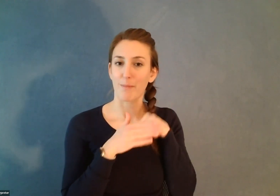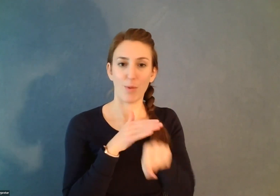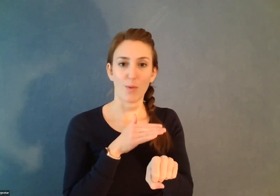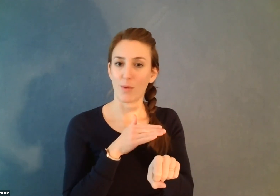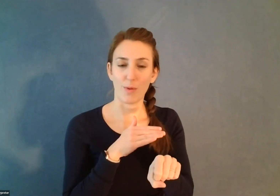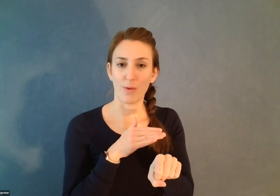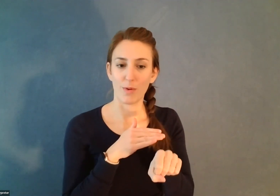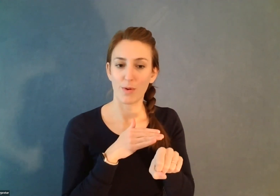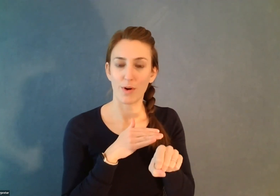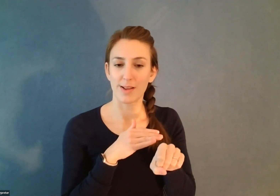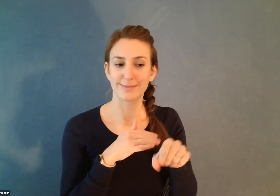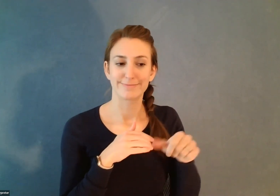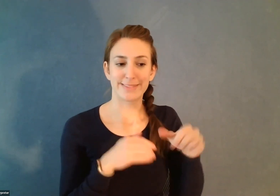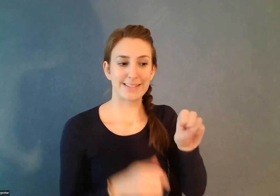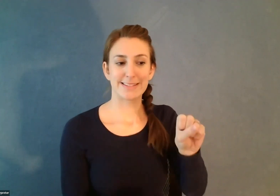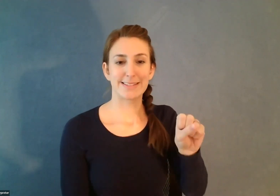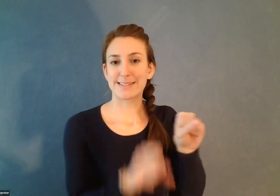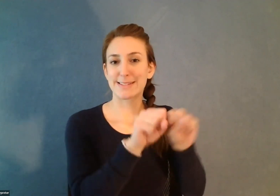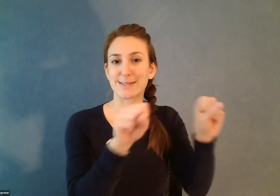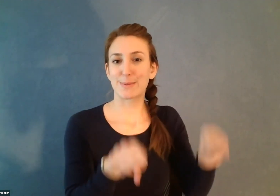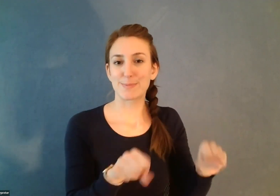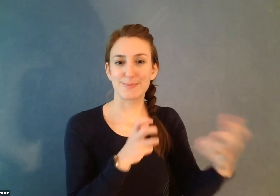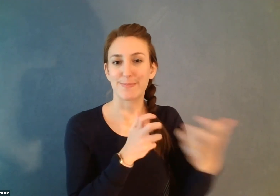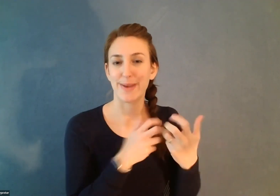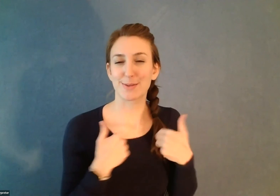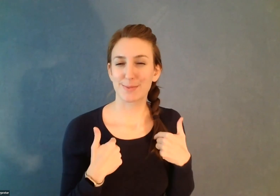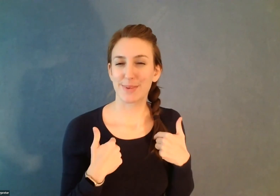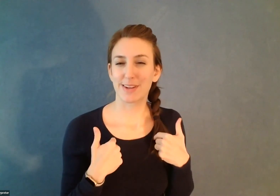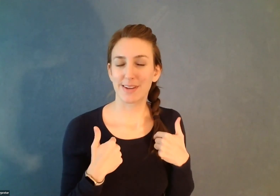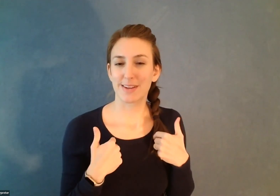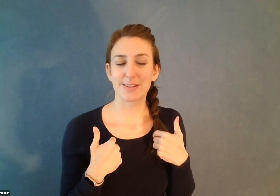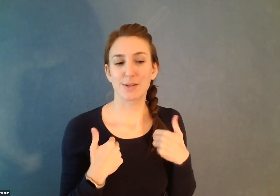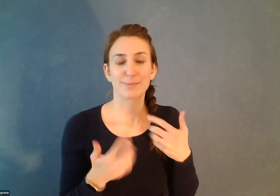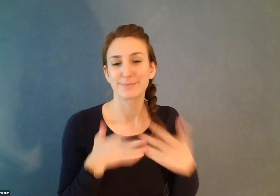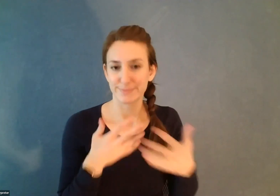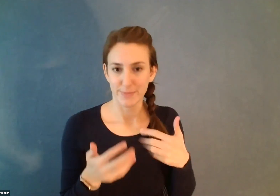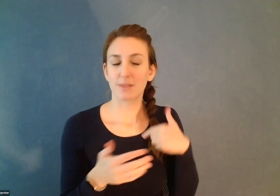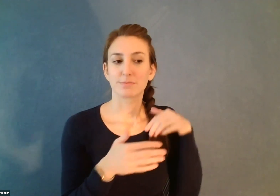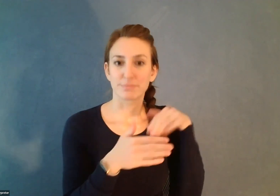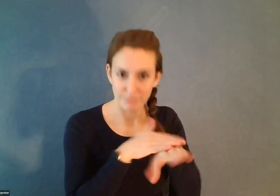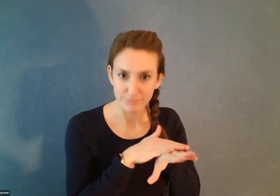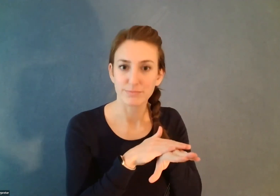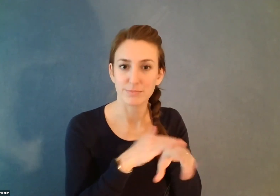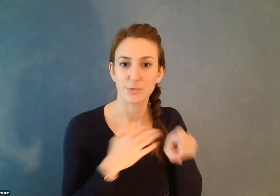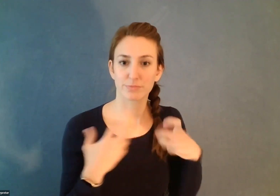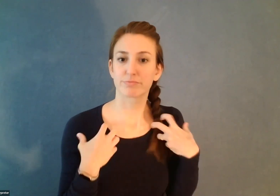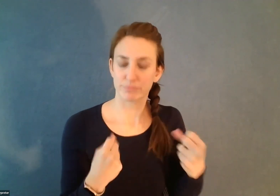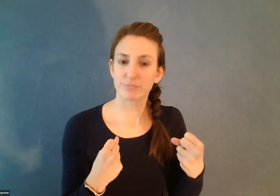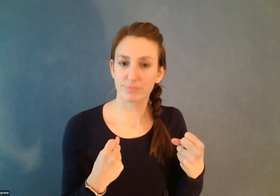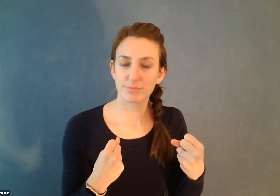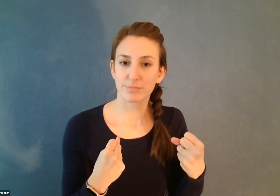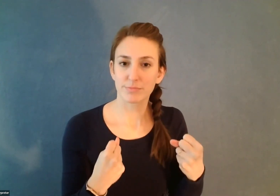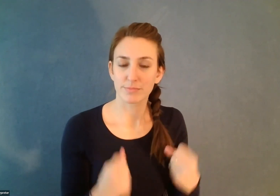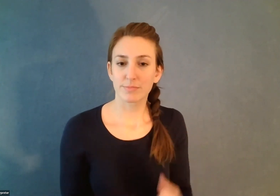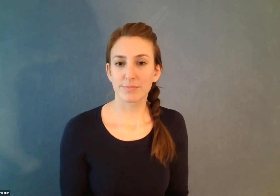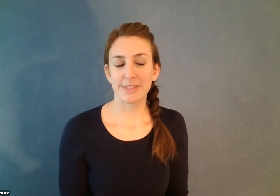am there regardless if it was meant for me or not. So I think it really is just about